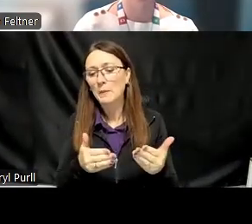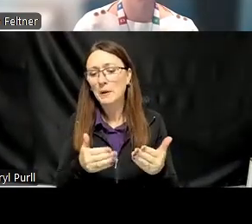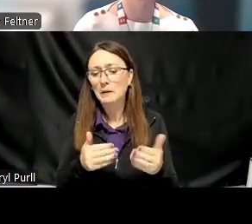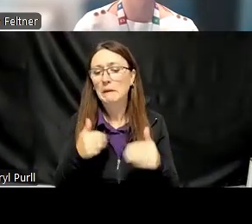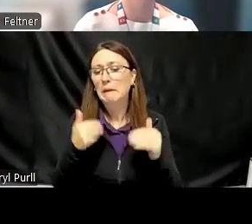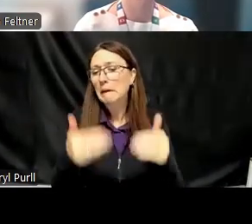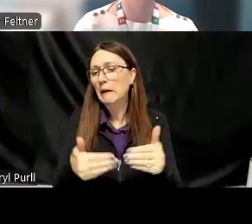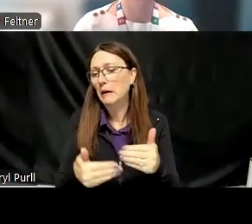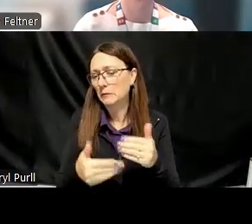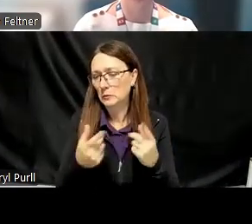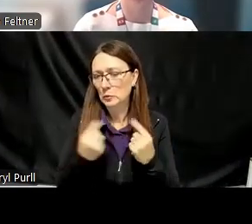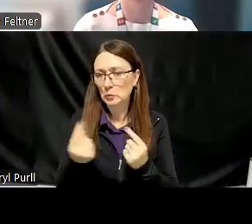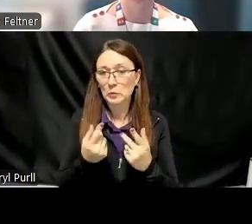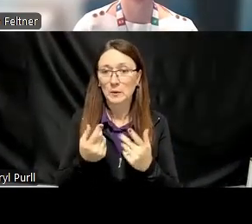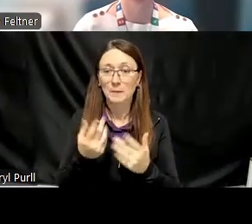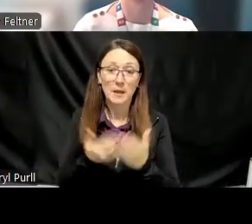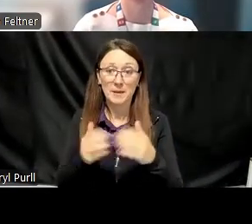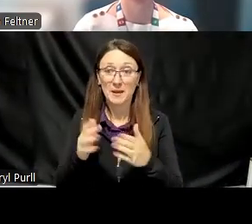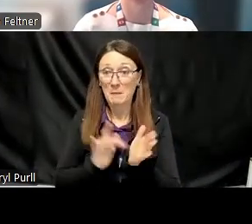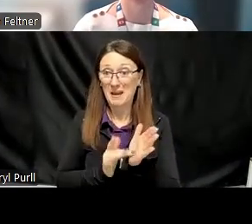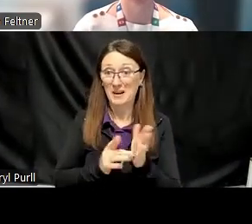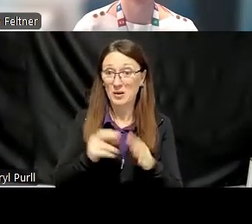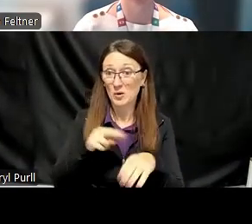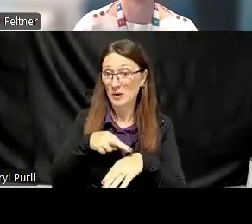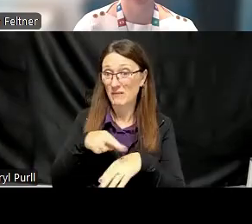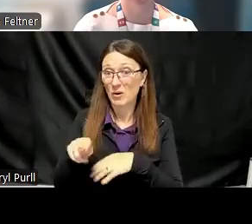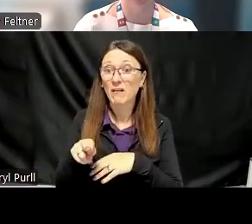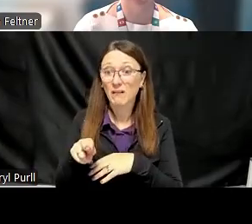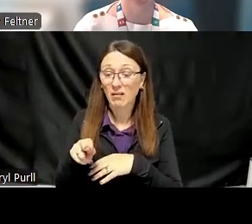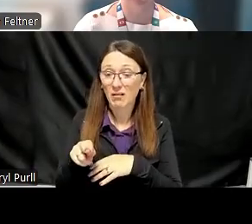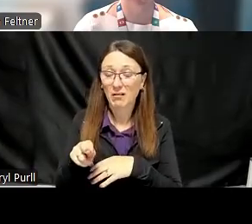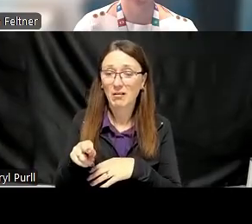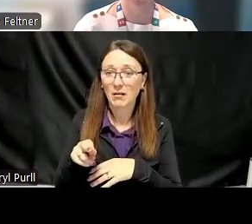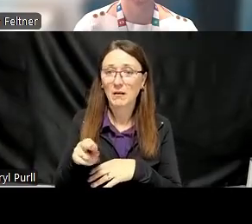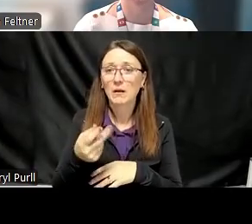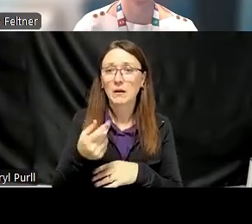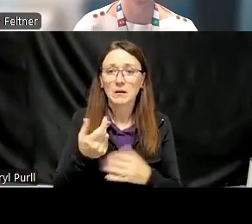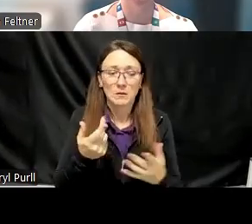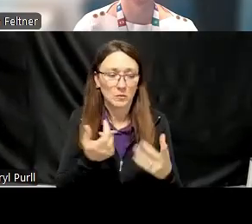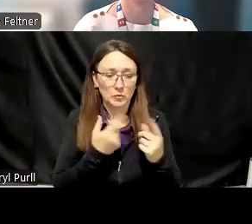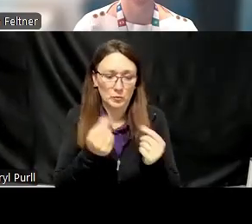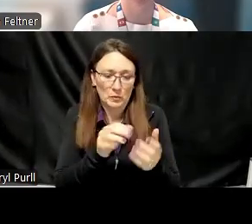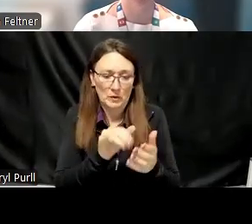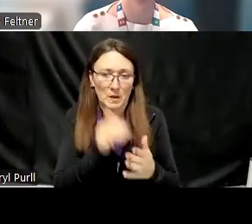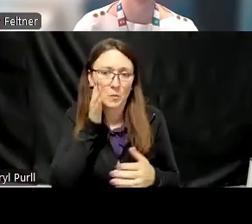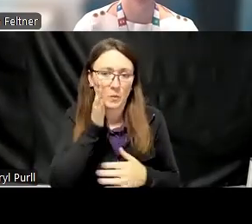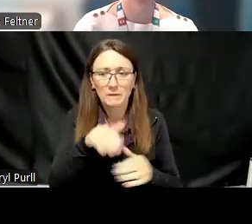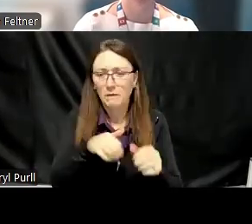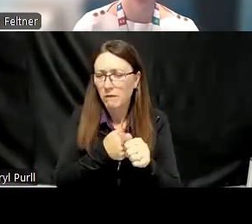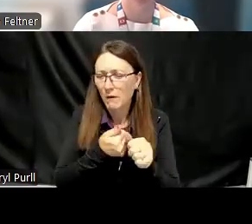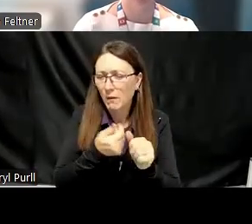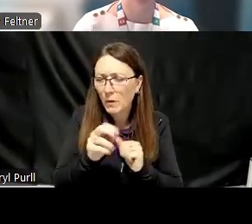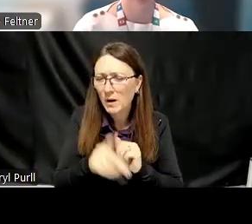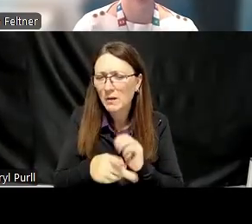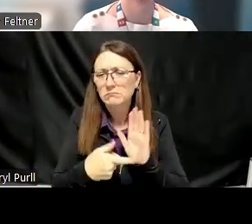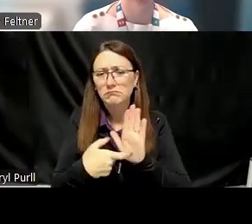Sometimes there's a need for a medical referral, so that's all taken care of if there's any sort of follow-up that's required.